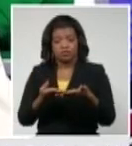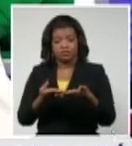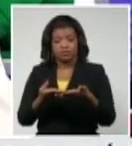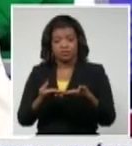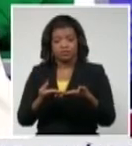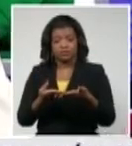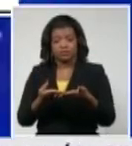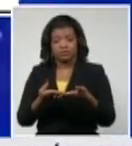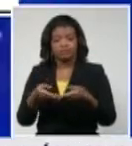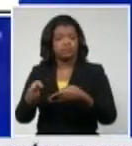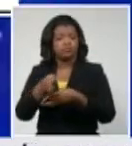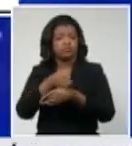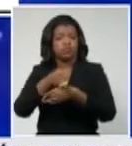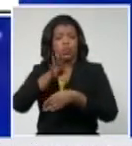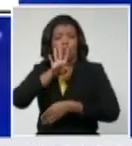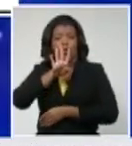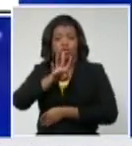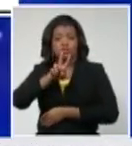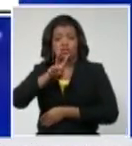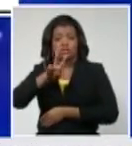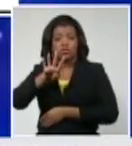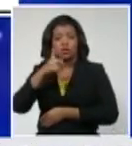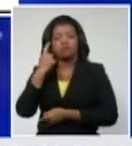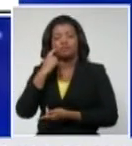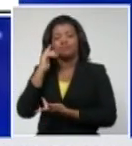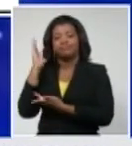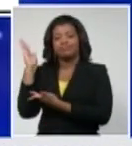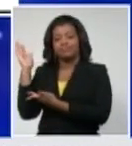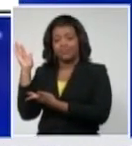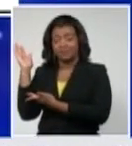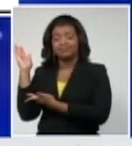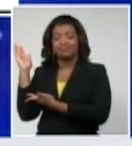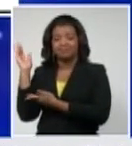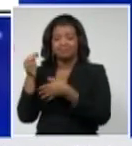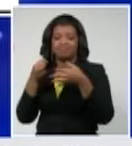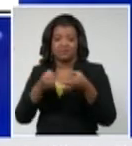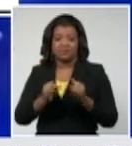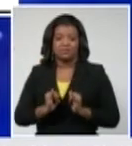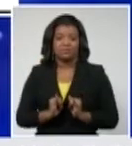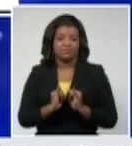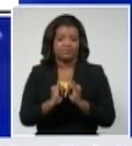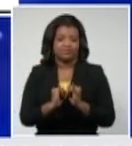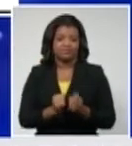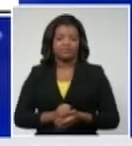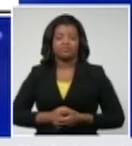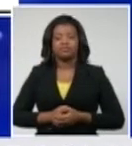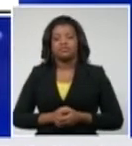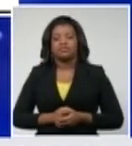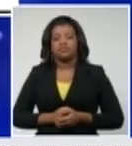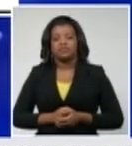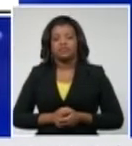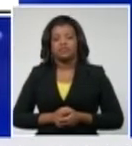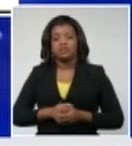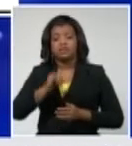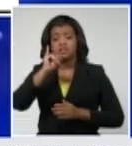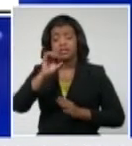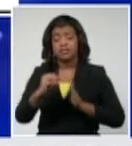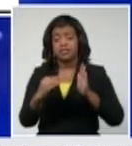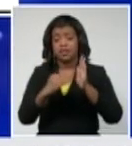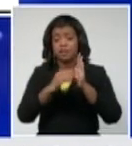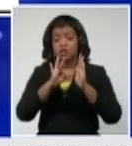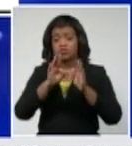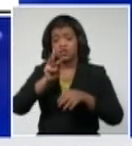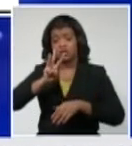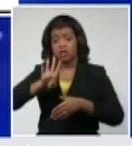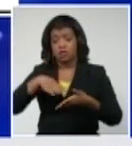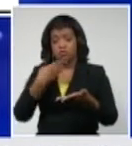are from Havana, represented by the reg segment with 37.5% of the total. Pinar del Rio